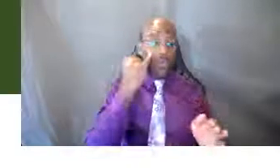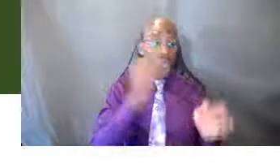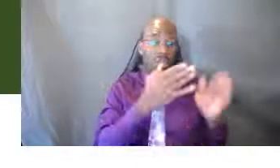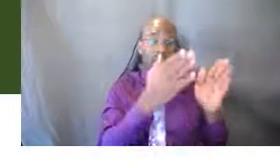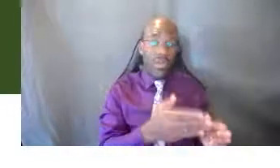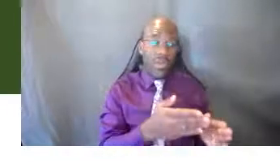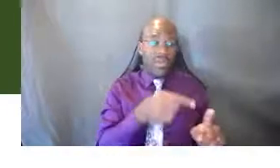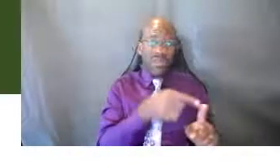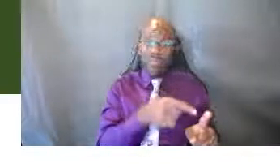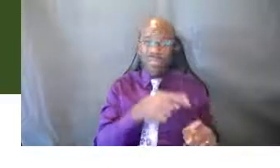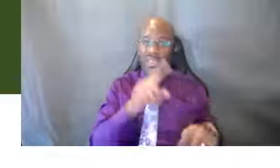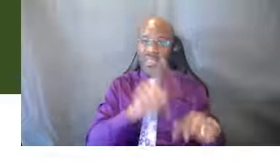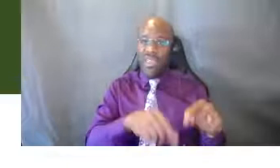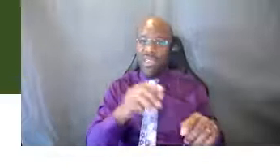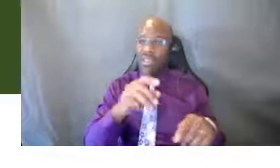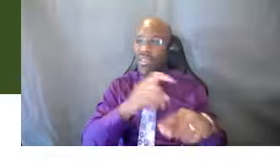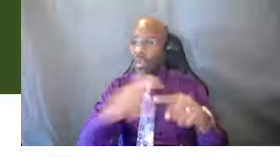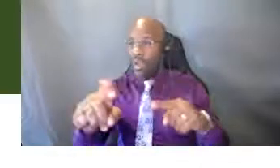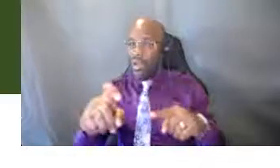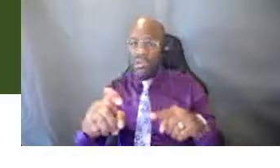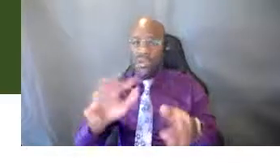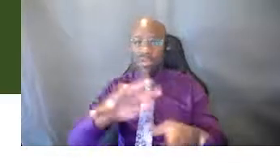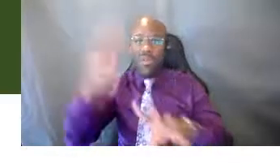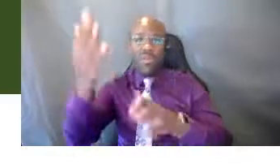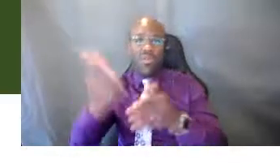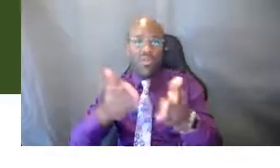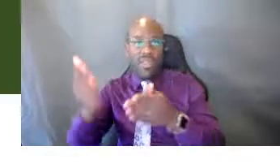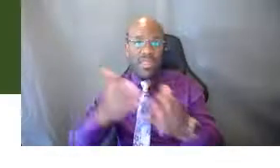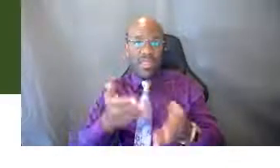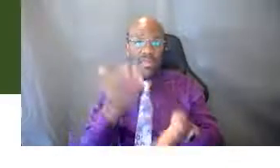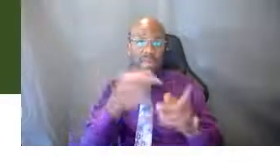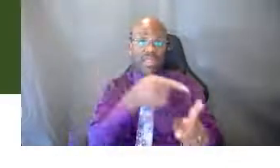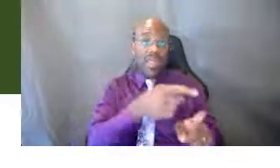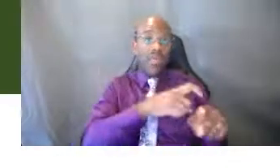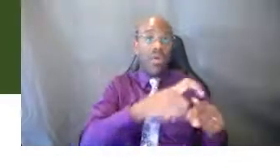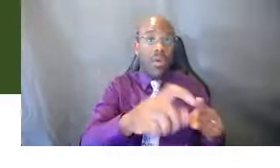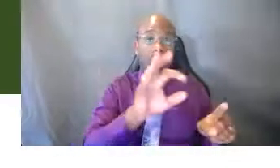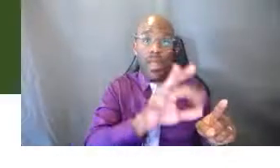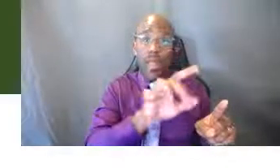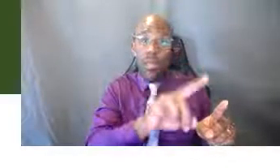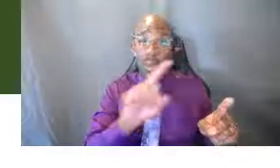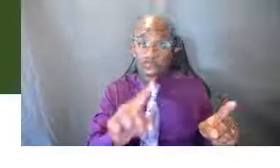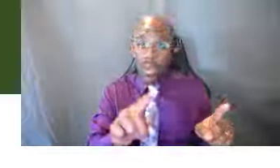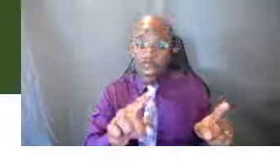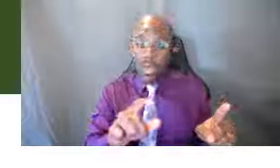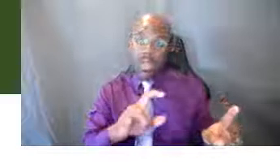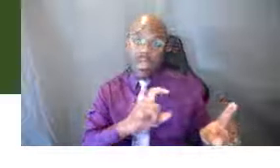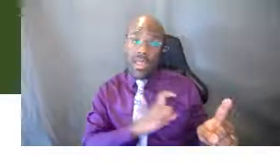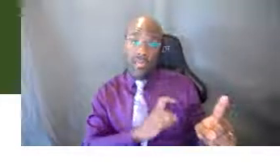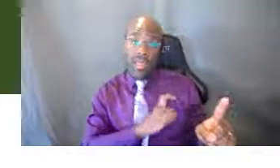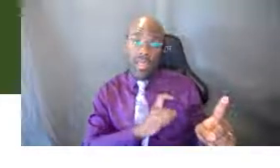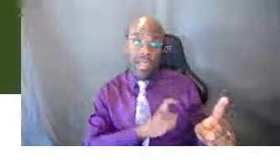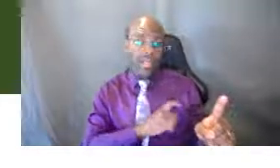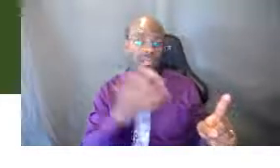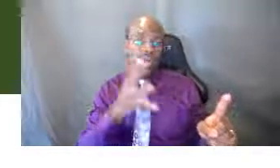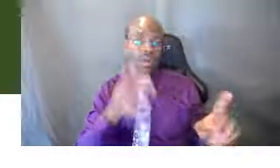reach crisis services directly, and they do end up calling 911, that police dispatch is already